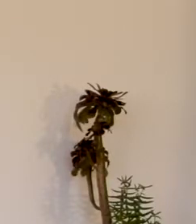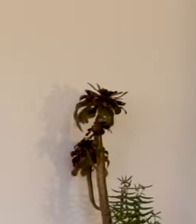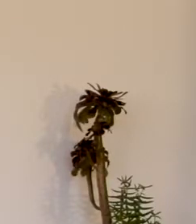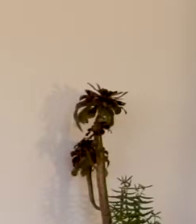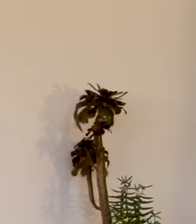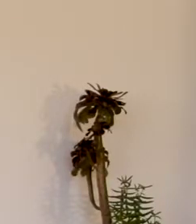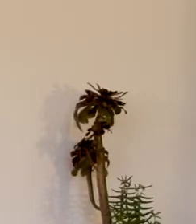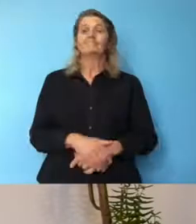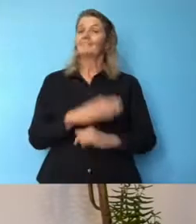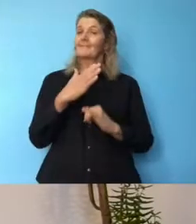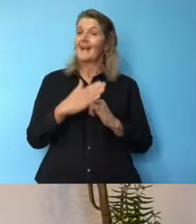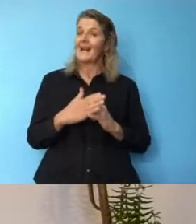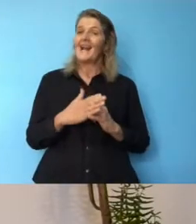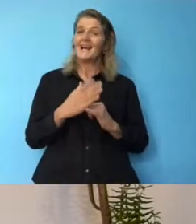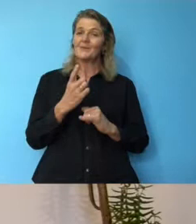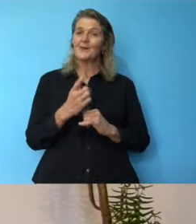And our last light,